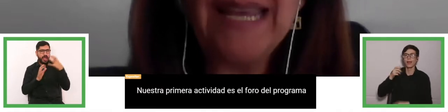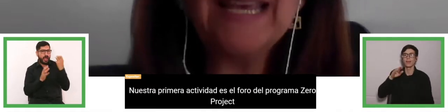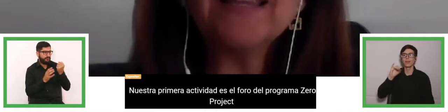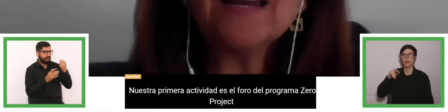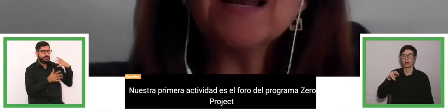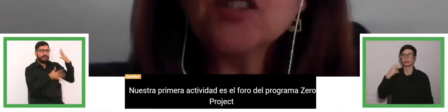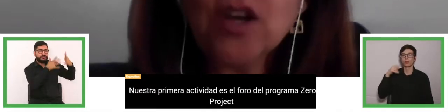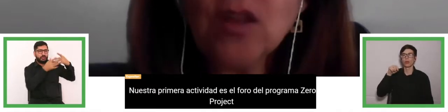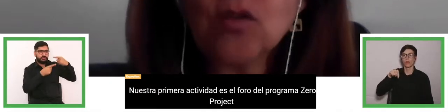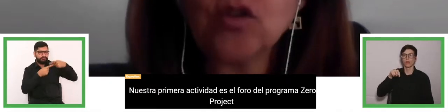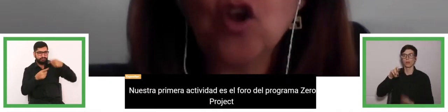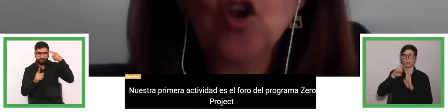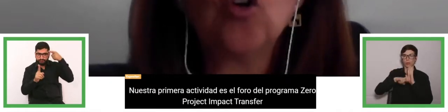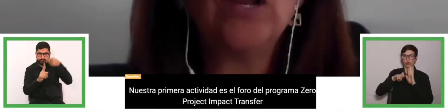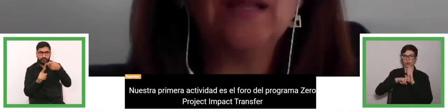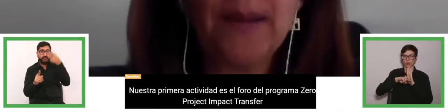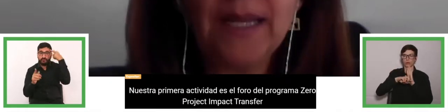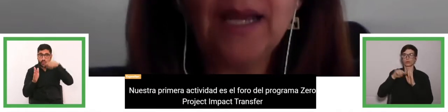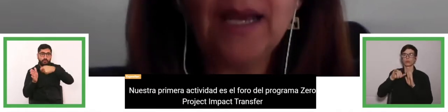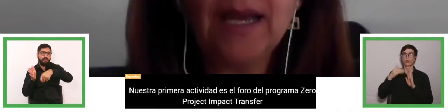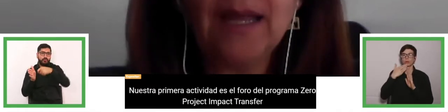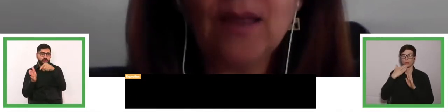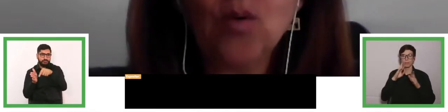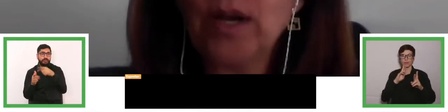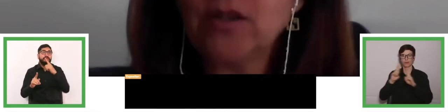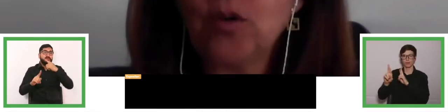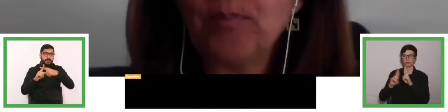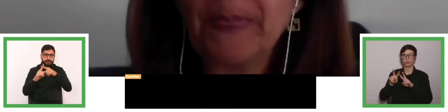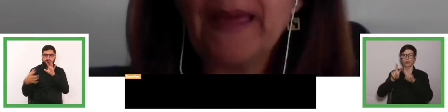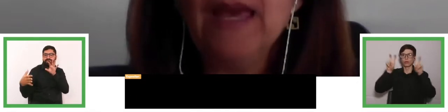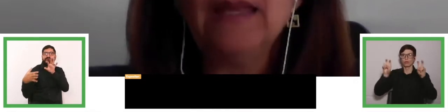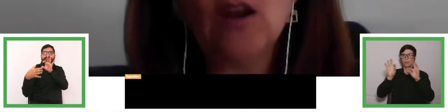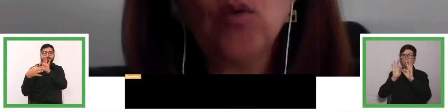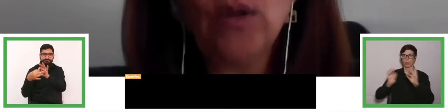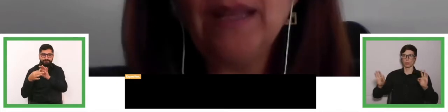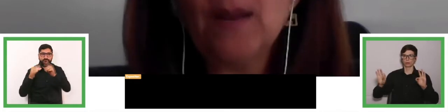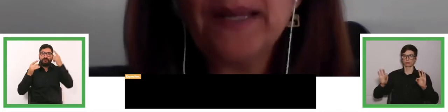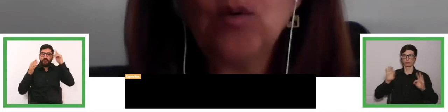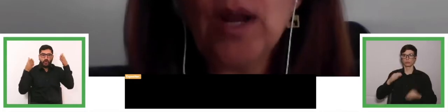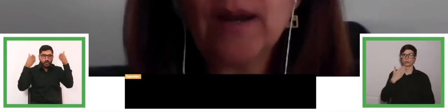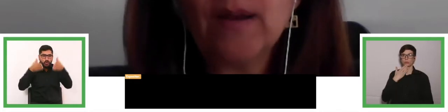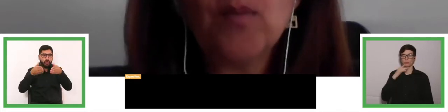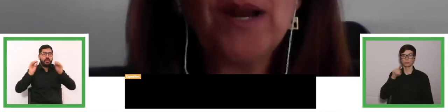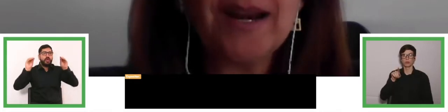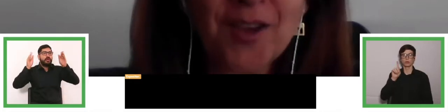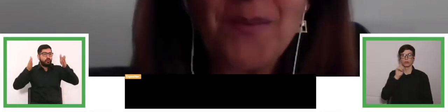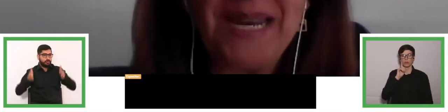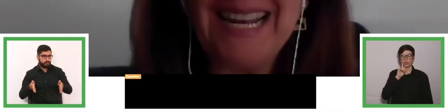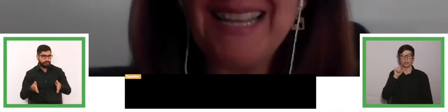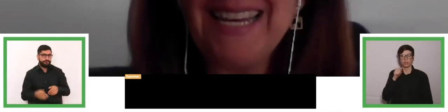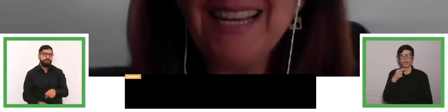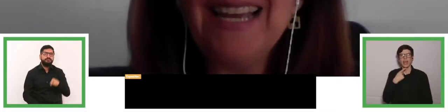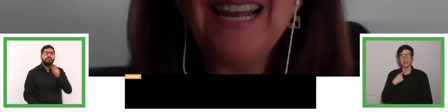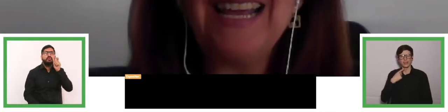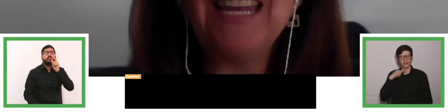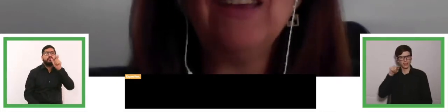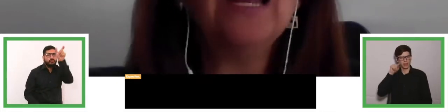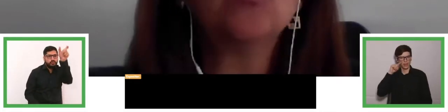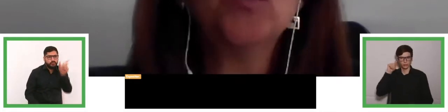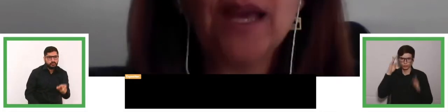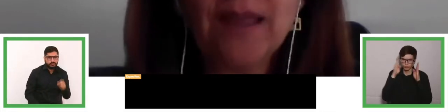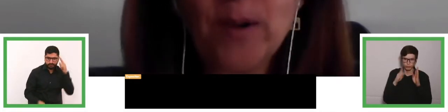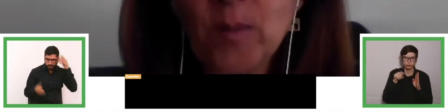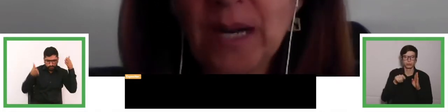generations of the Impact Transfer program and who are related to the education theme. They have